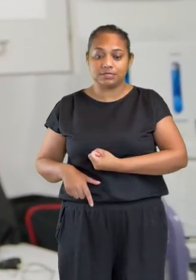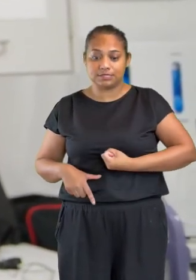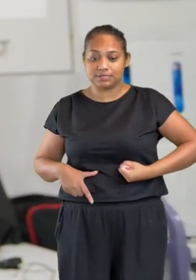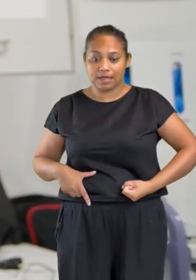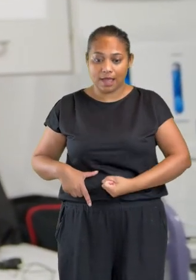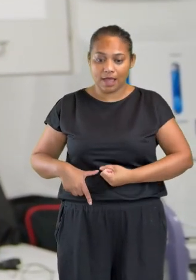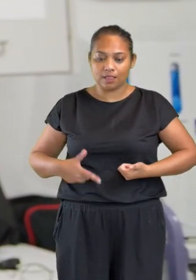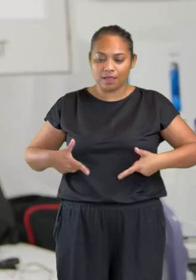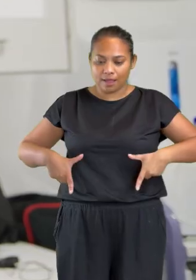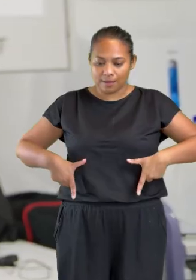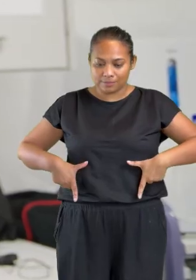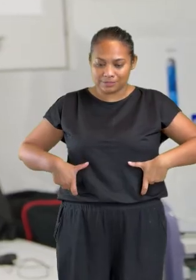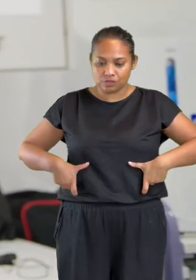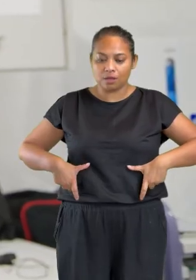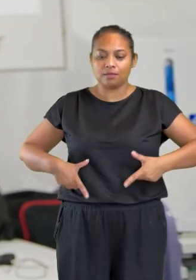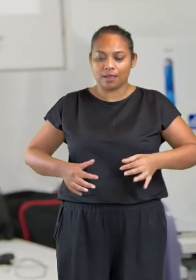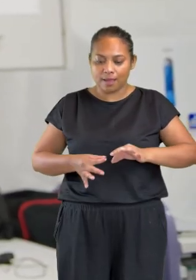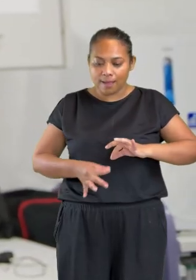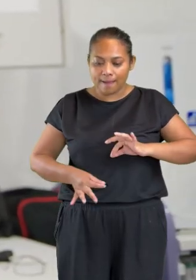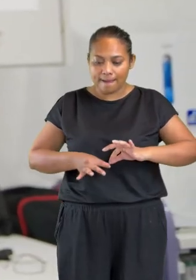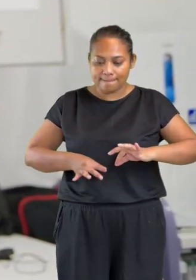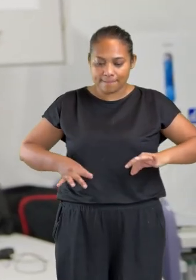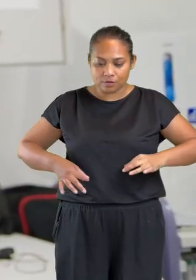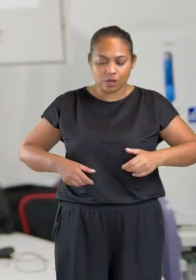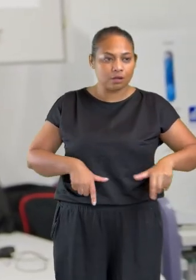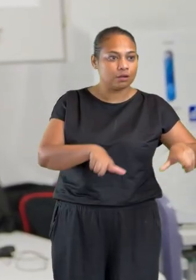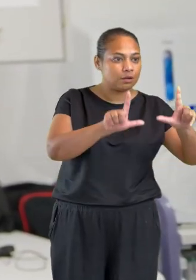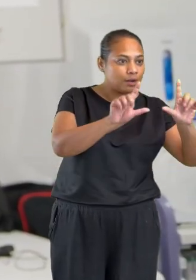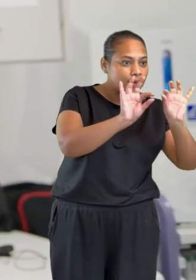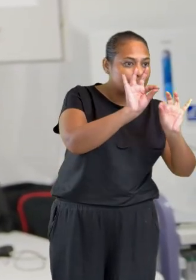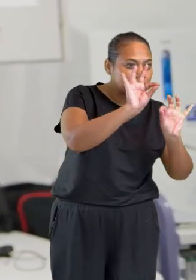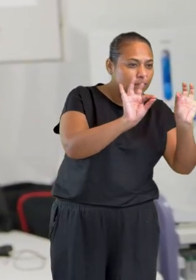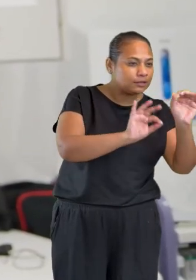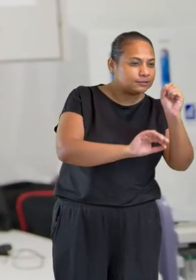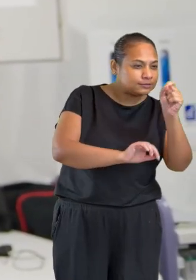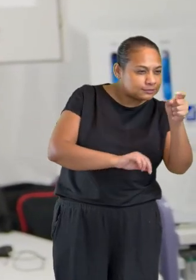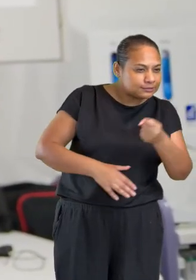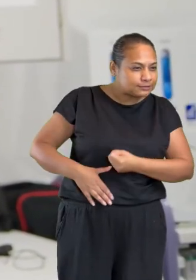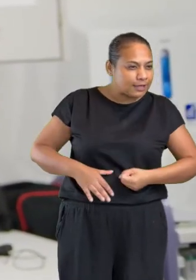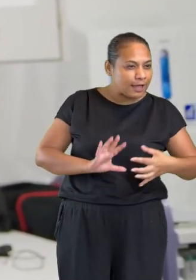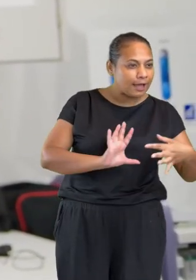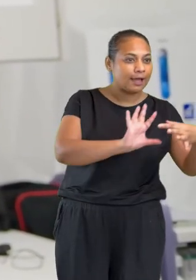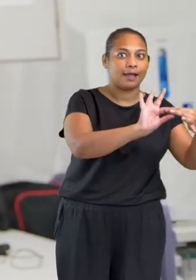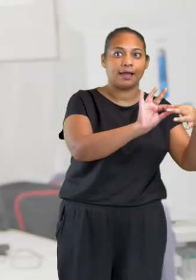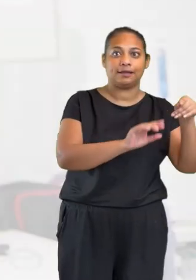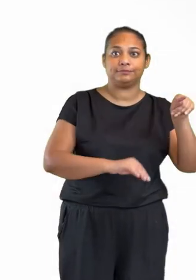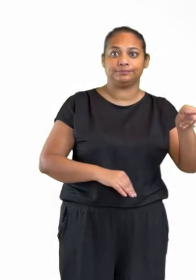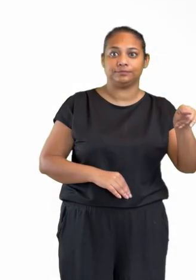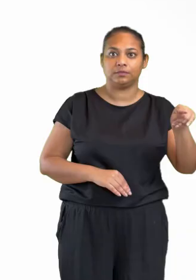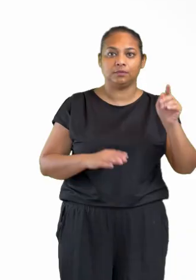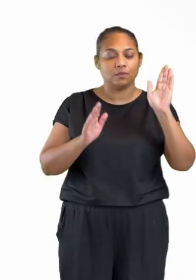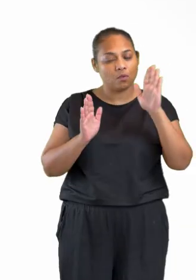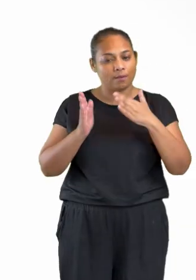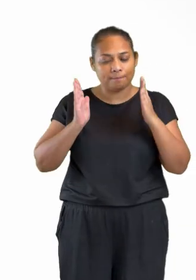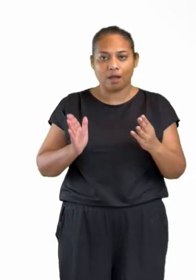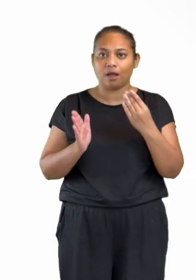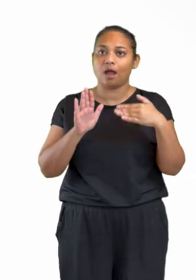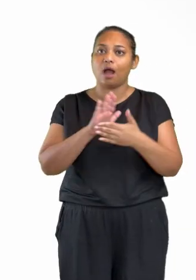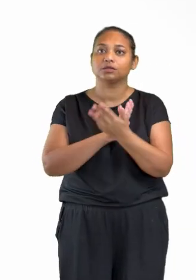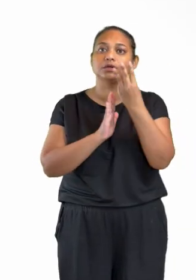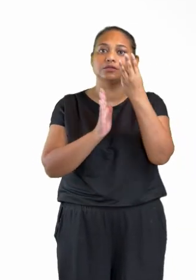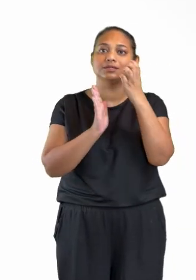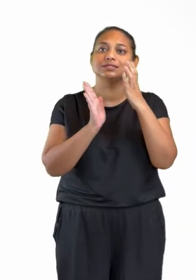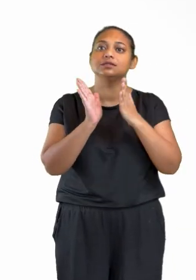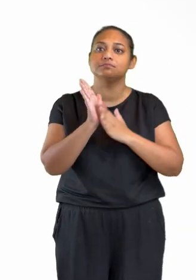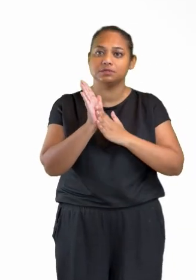to check that it's less than 3 centimetres. Your aorta is less than 3 centimetres. If your aorta is